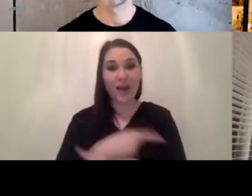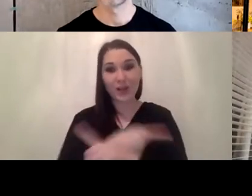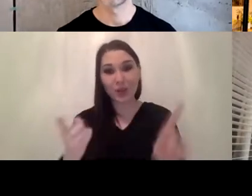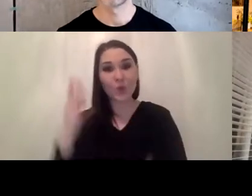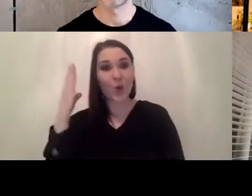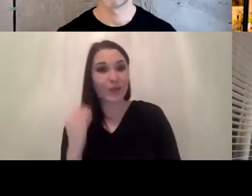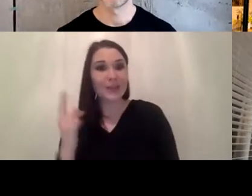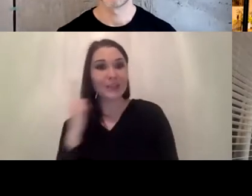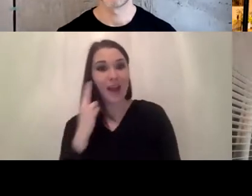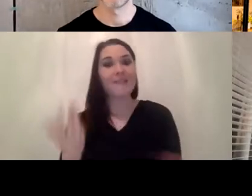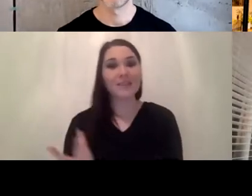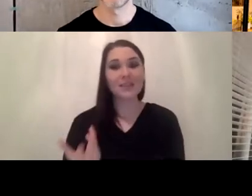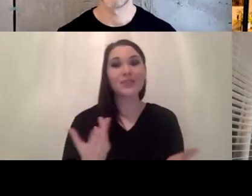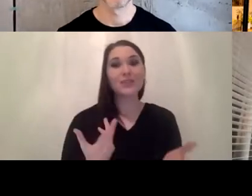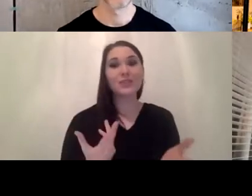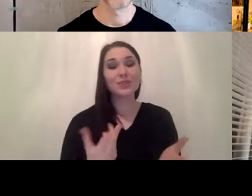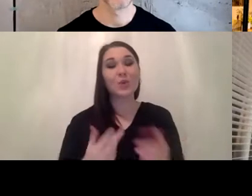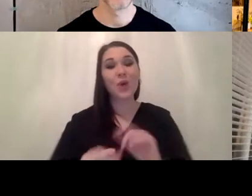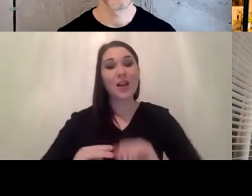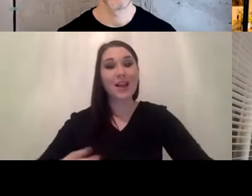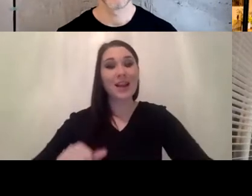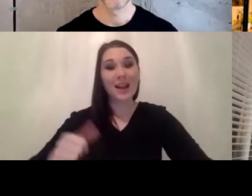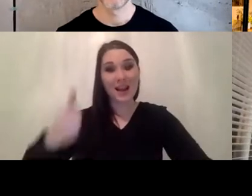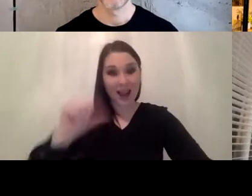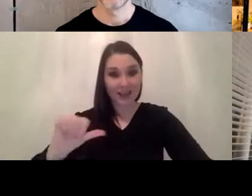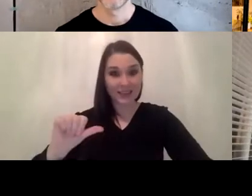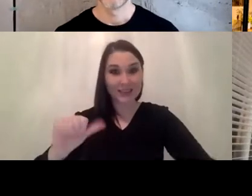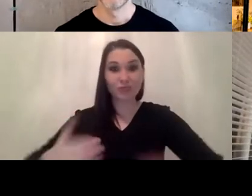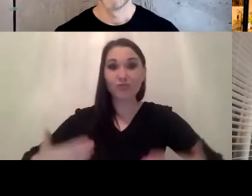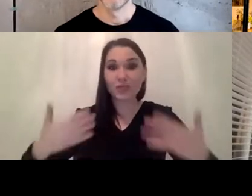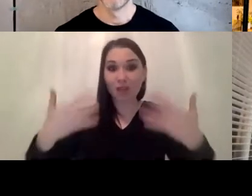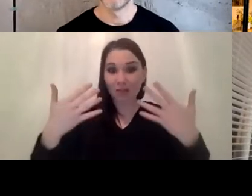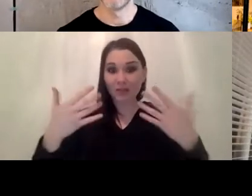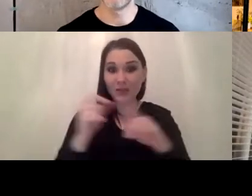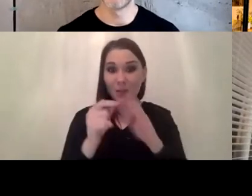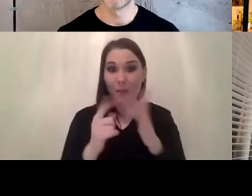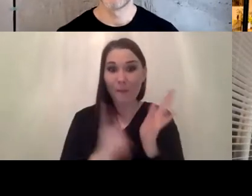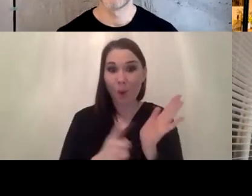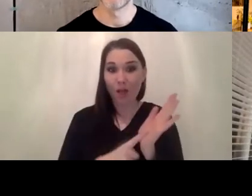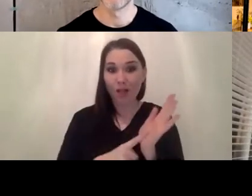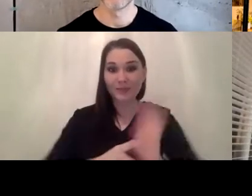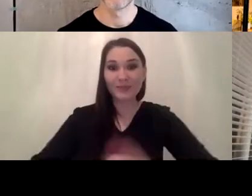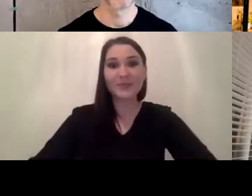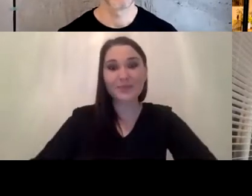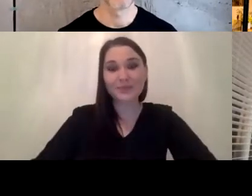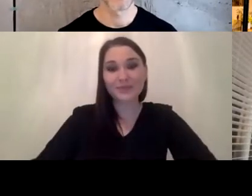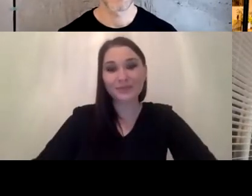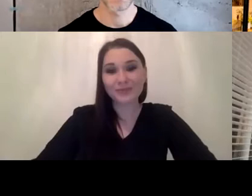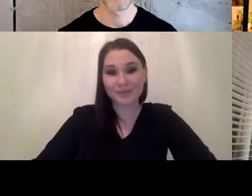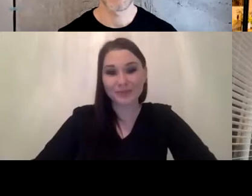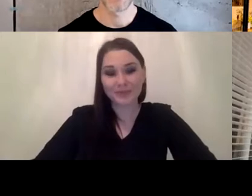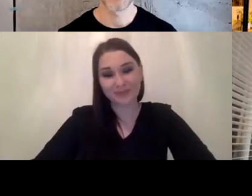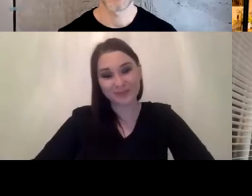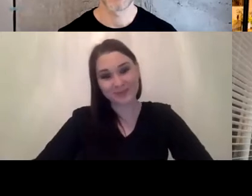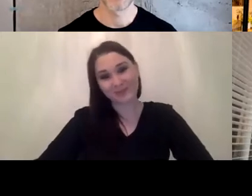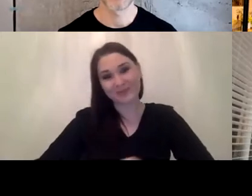hearing. Next, hopefully, we should have the results from the poll popping up any second now. There we